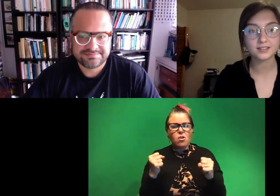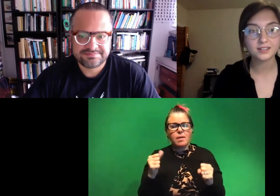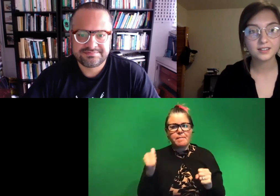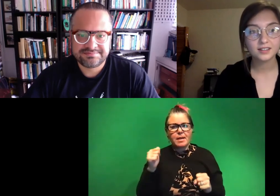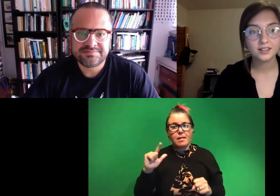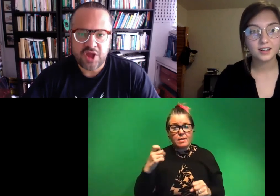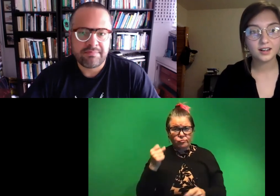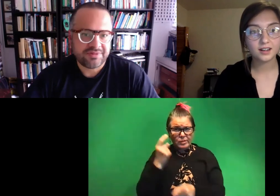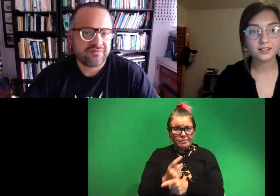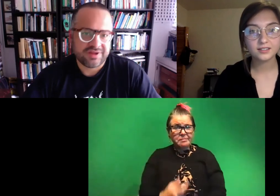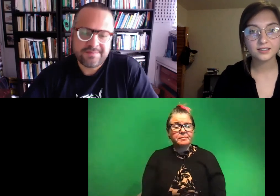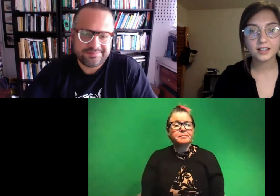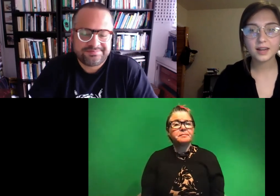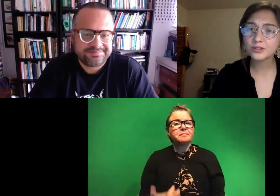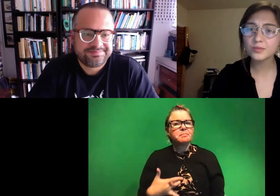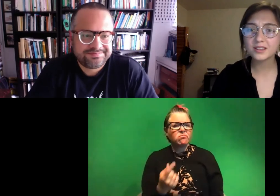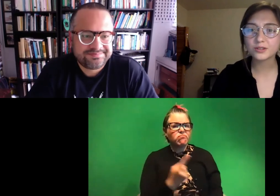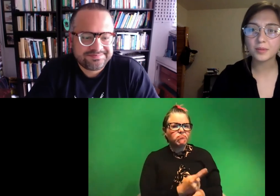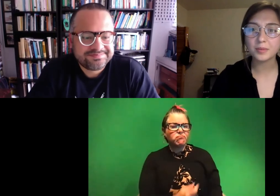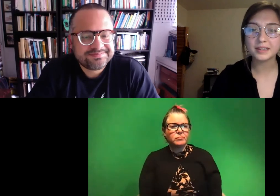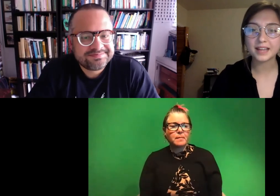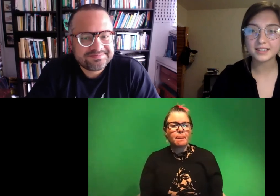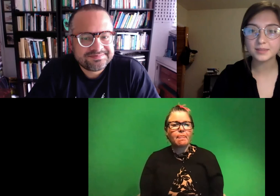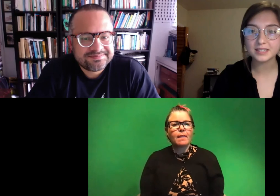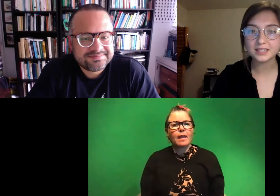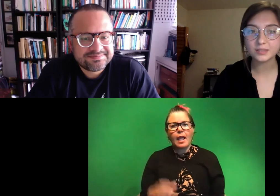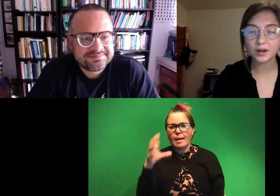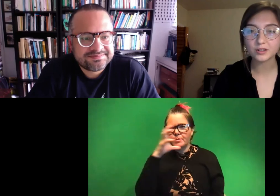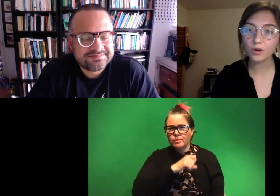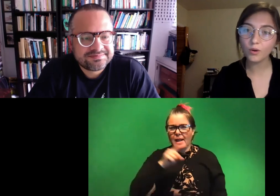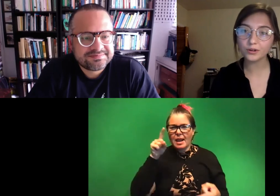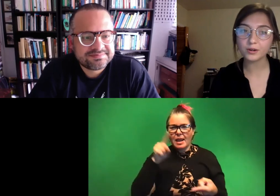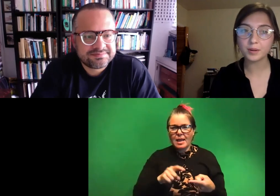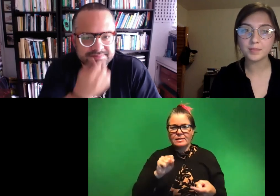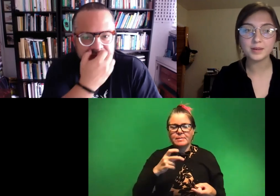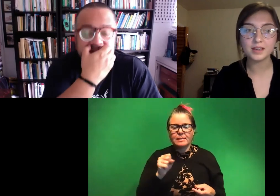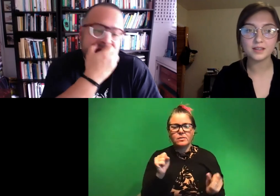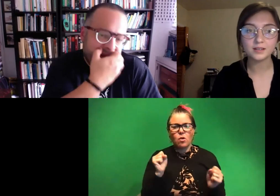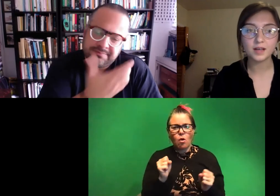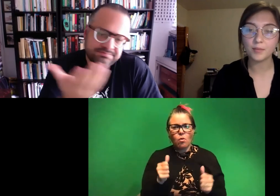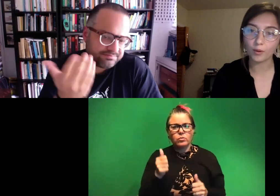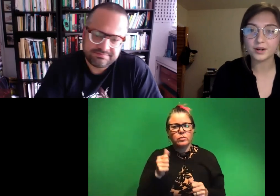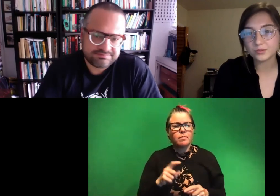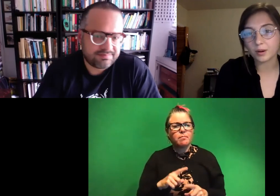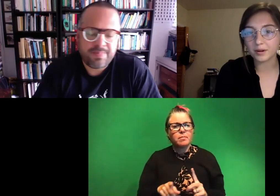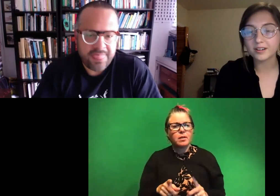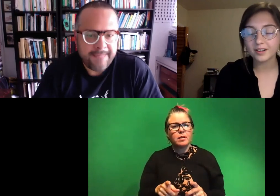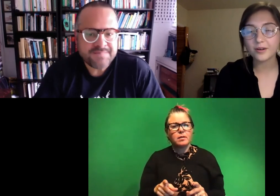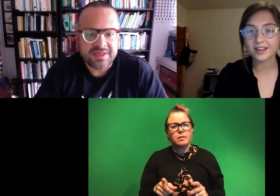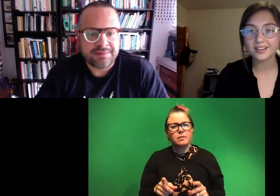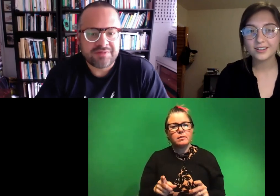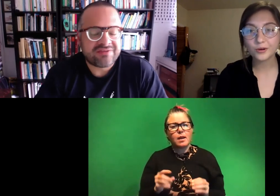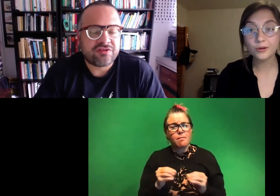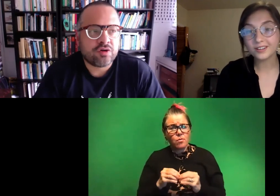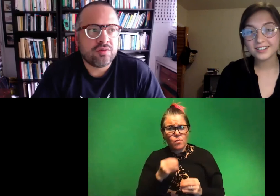legs. Yeah, definitely. And I'm assuming there's probably less species where it's colder, but maybe and more when it's warmer.